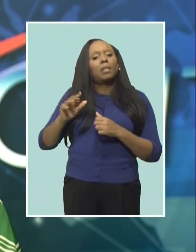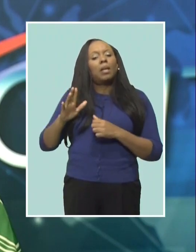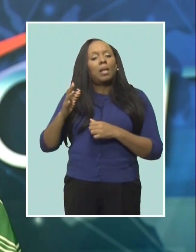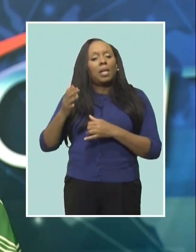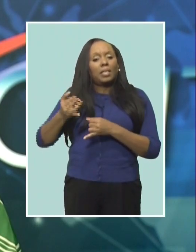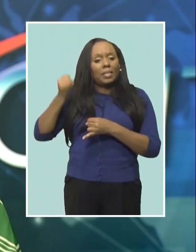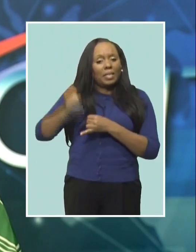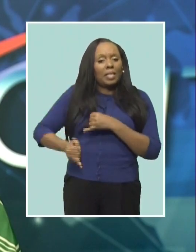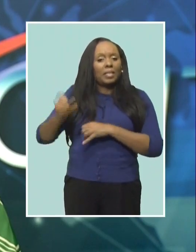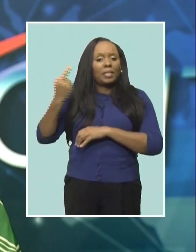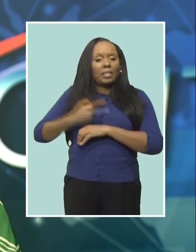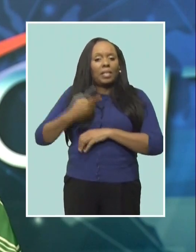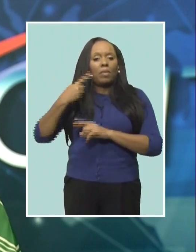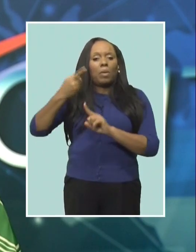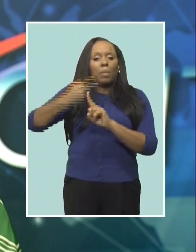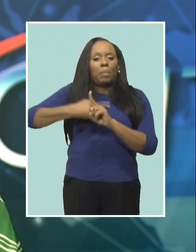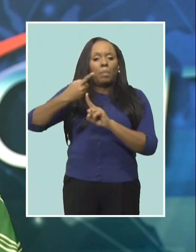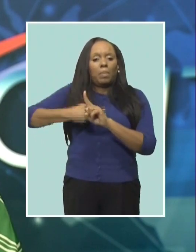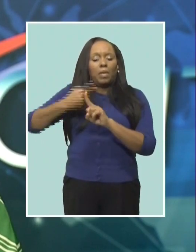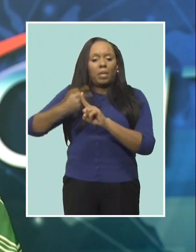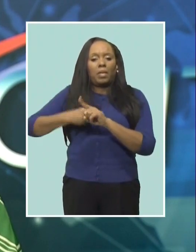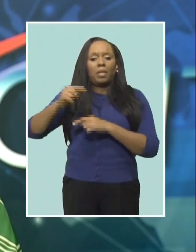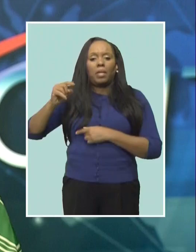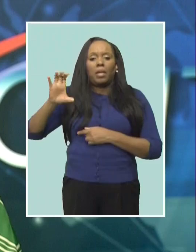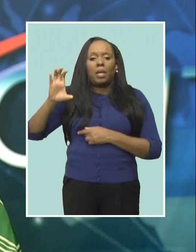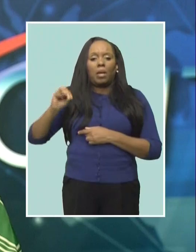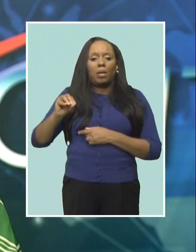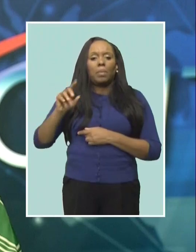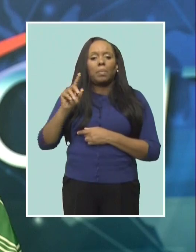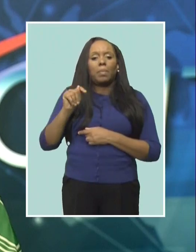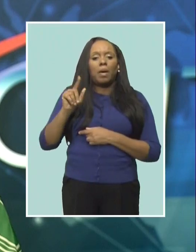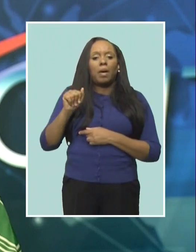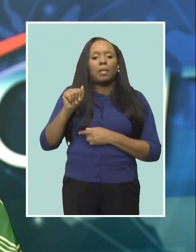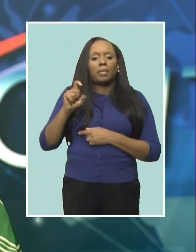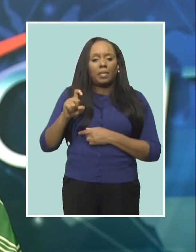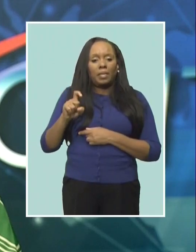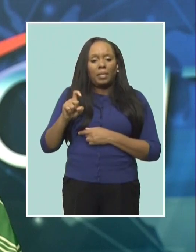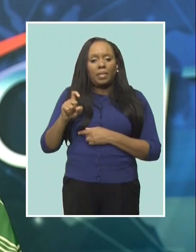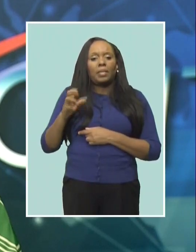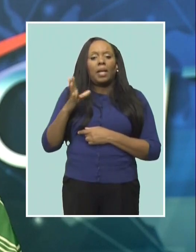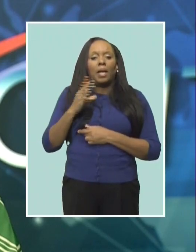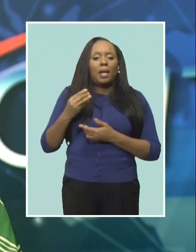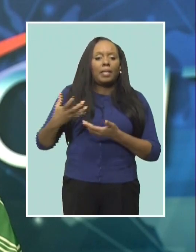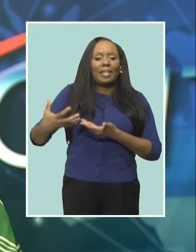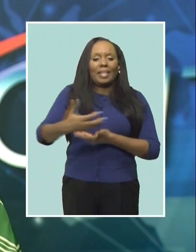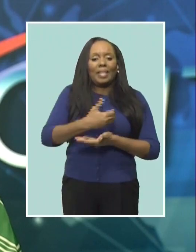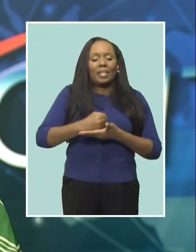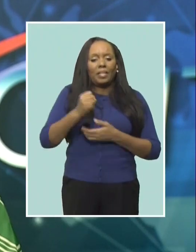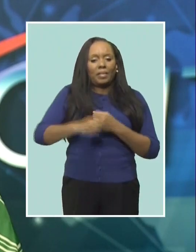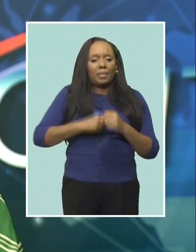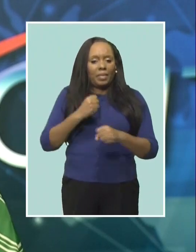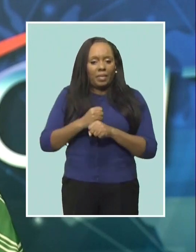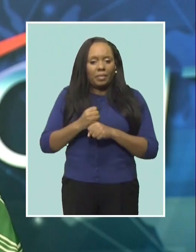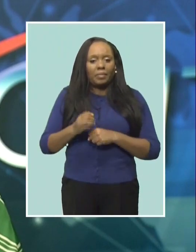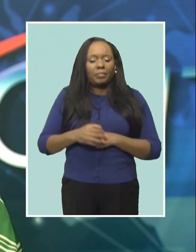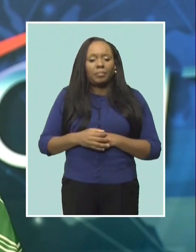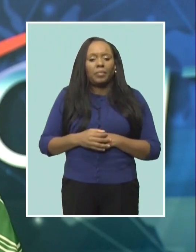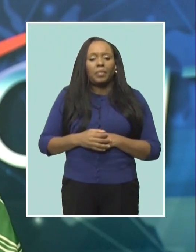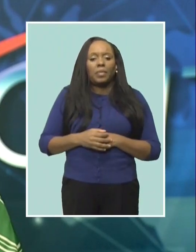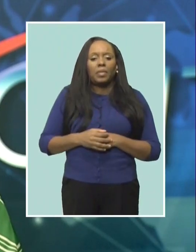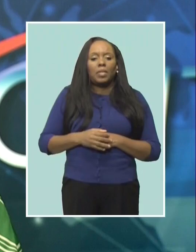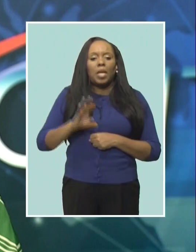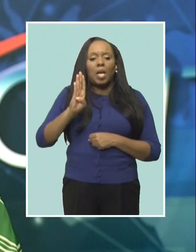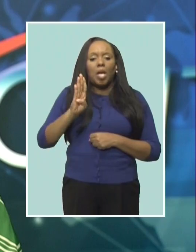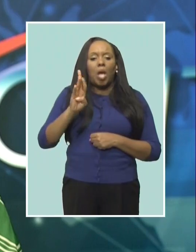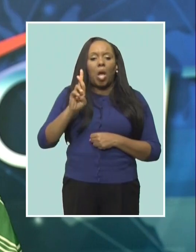monthly corporation tax prepayment up to January 2025 for the 2025 income year. This is according